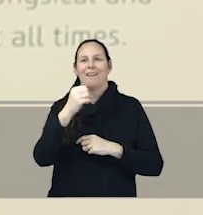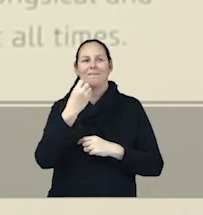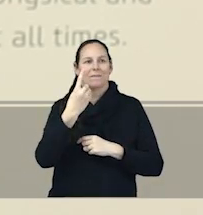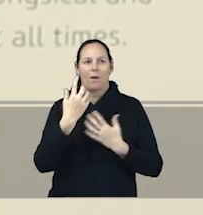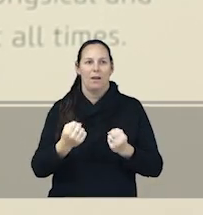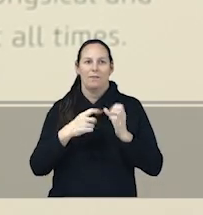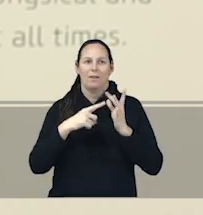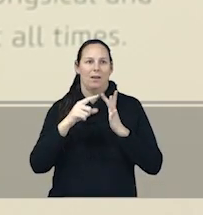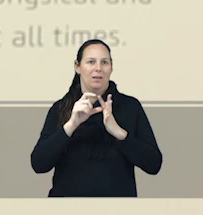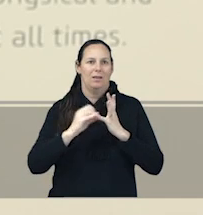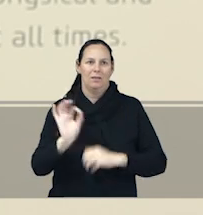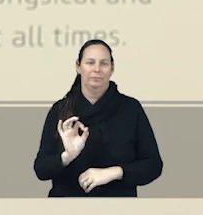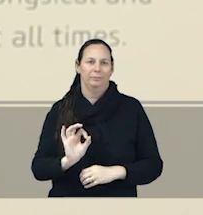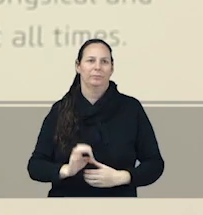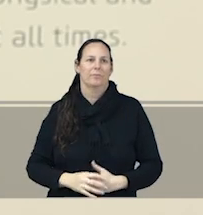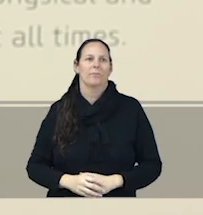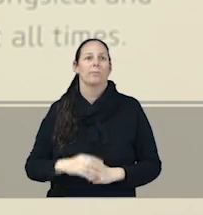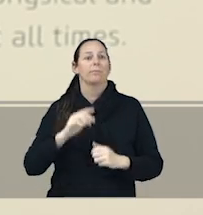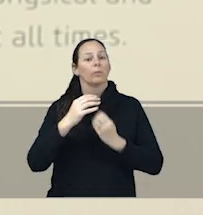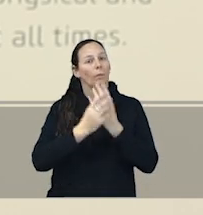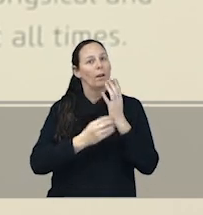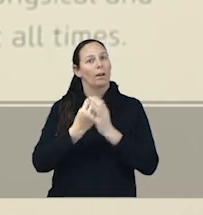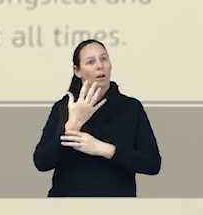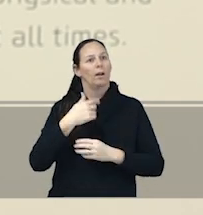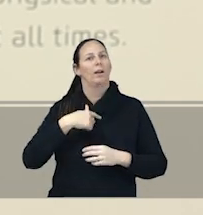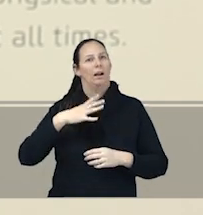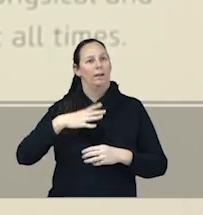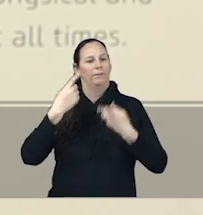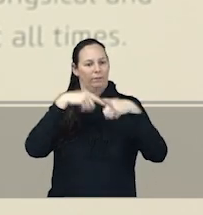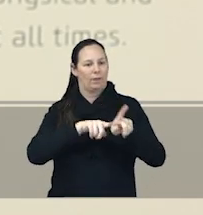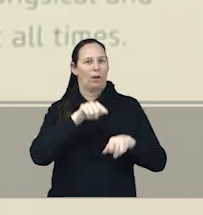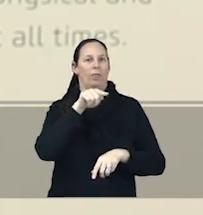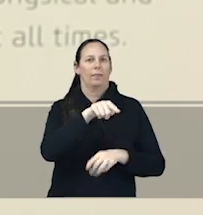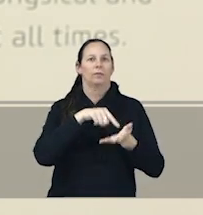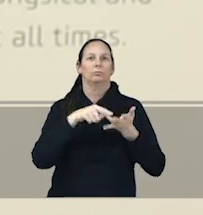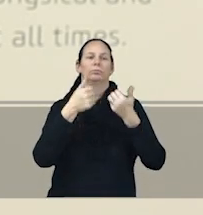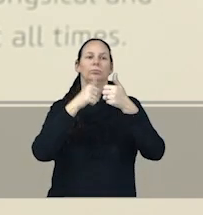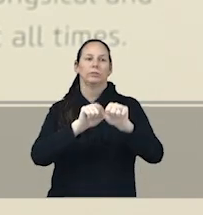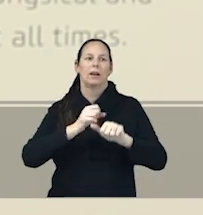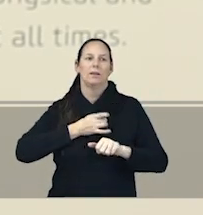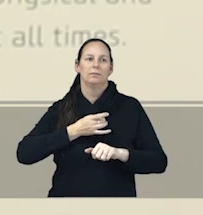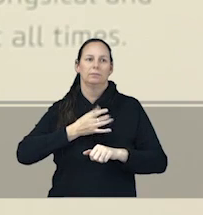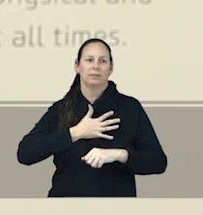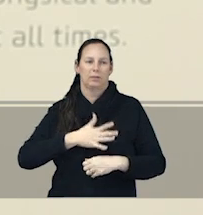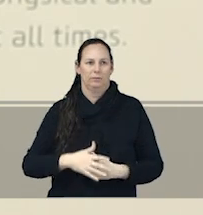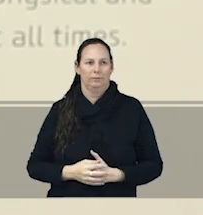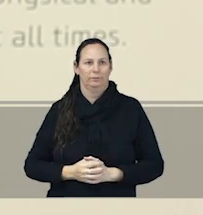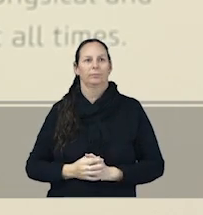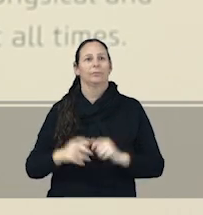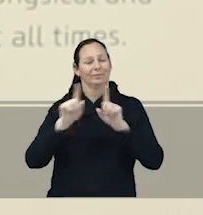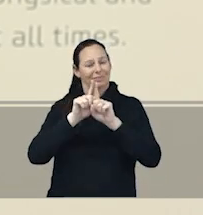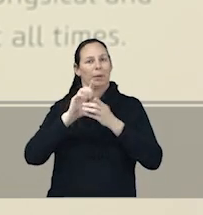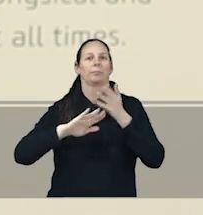Whilst they understand not everybody has AIDS, to best protect themselves from contracting AIDS they wear gloves and we need to,